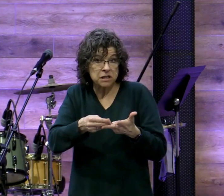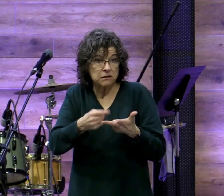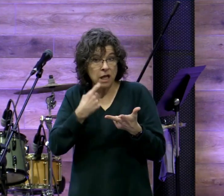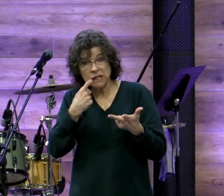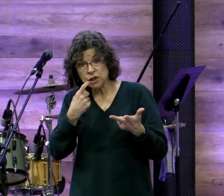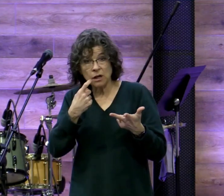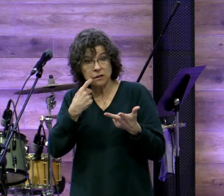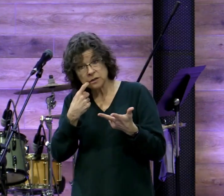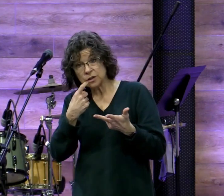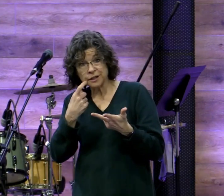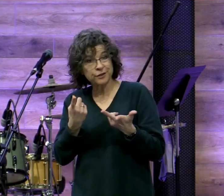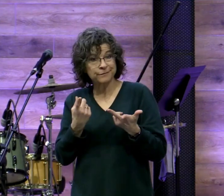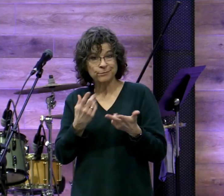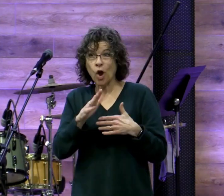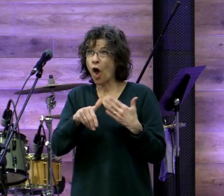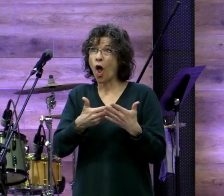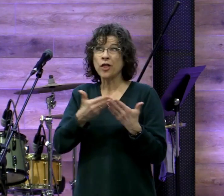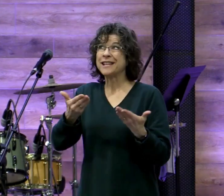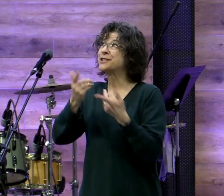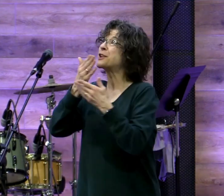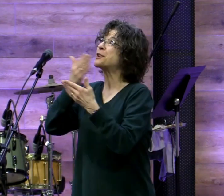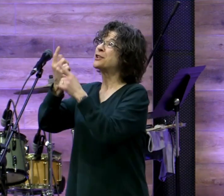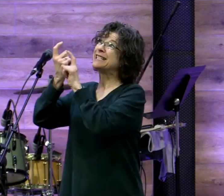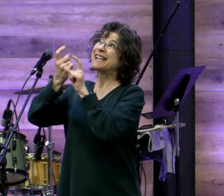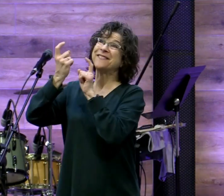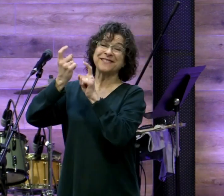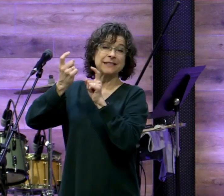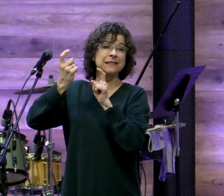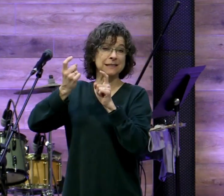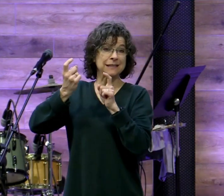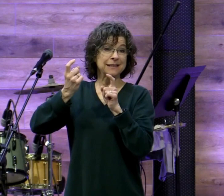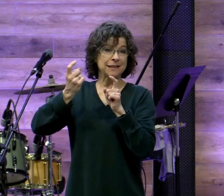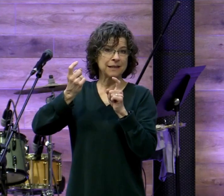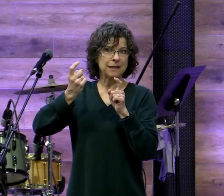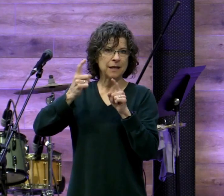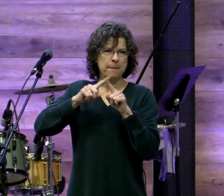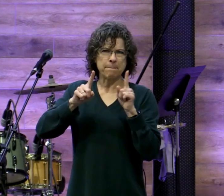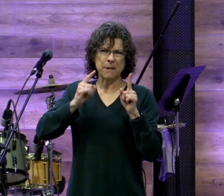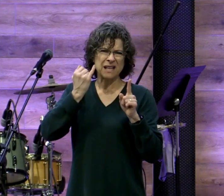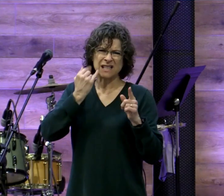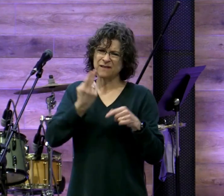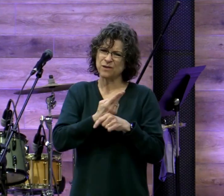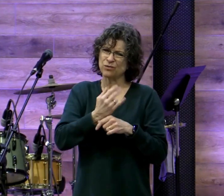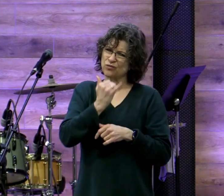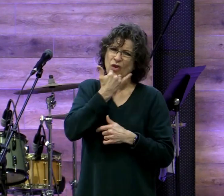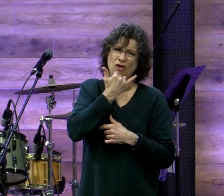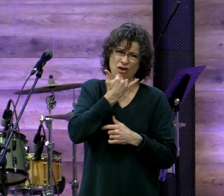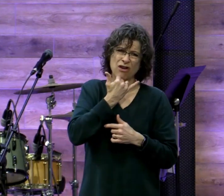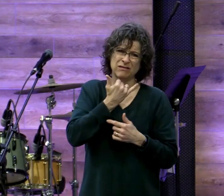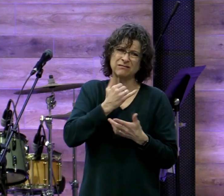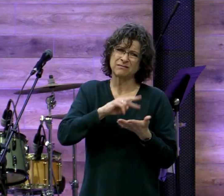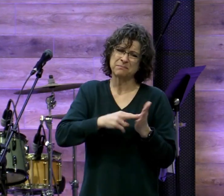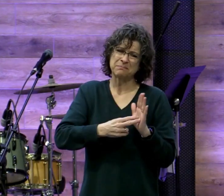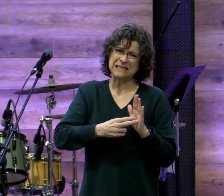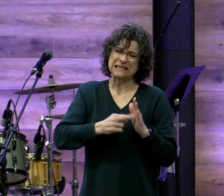All things that are good gifts from God that when misused have devastating